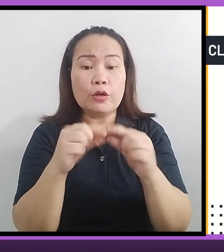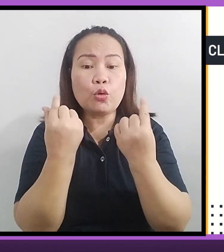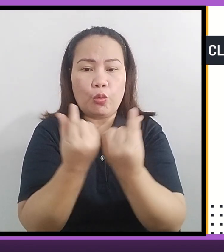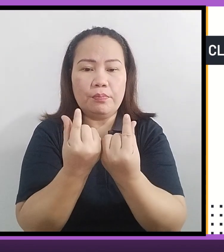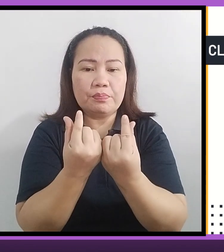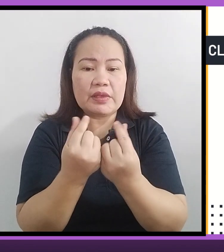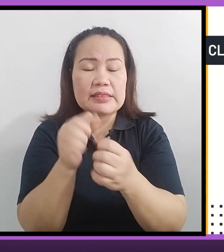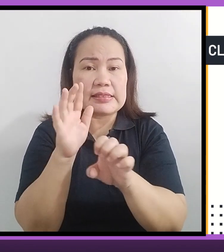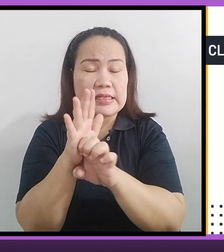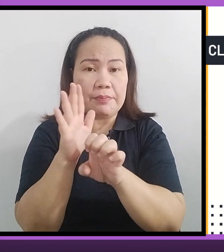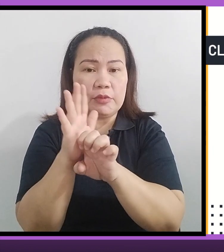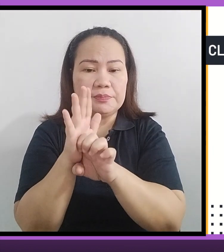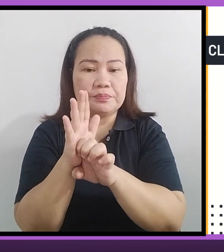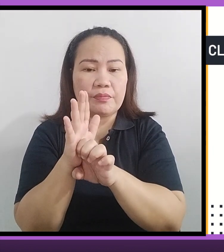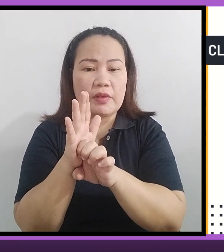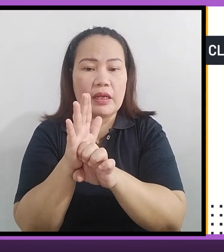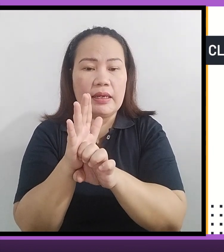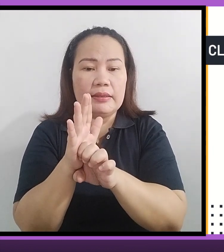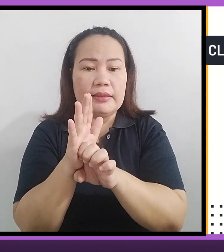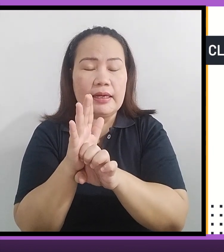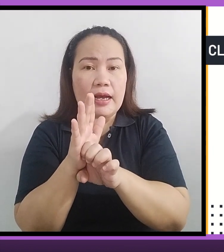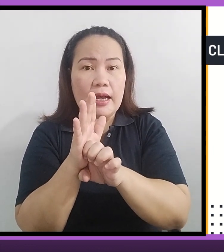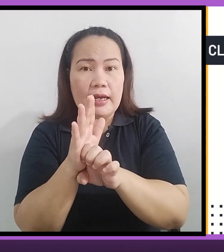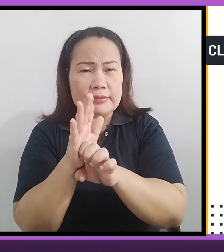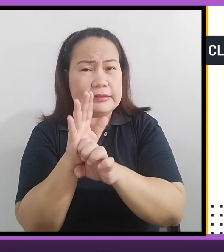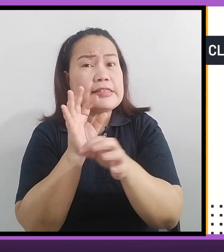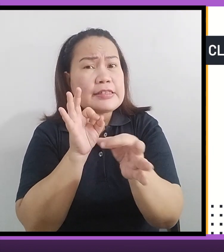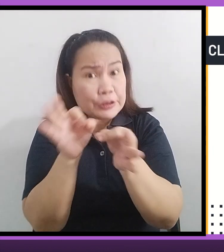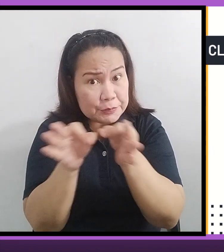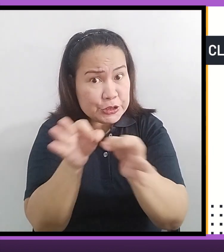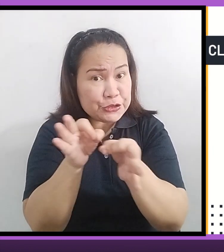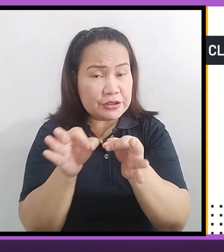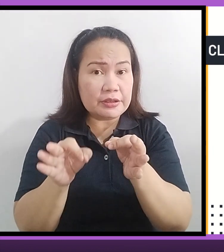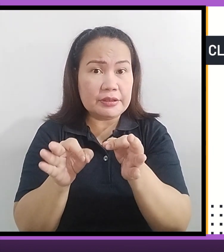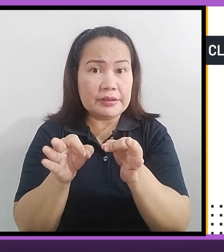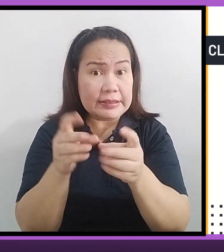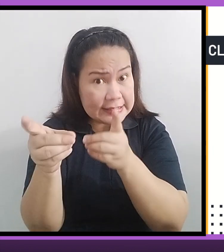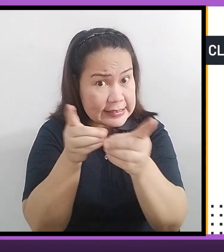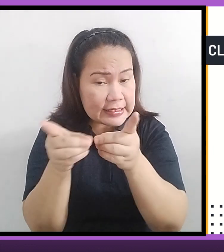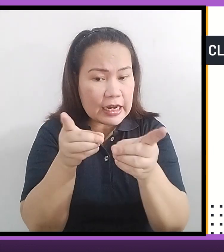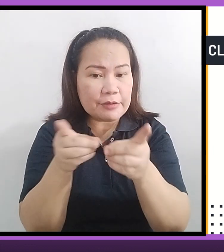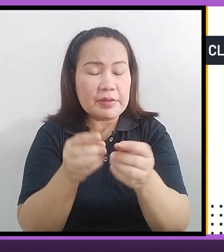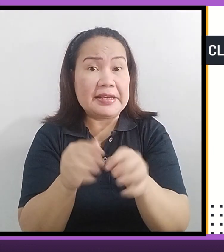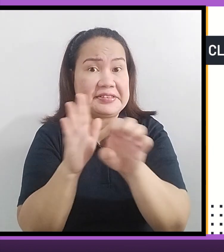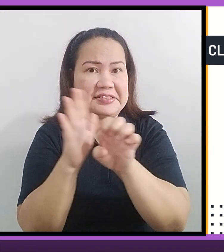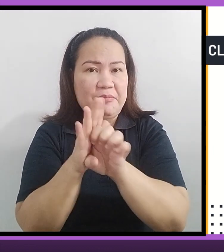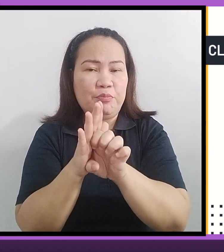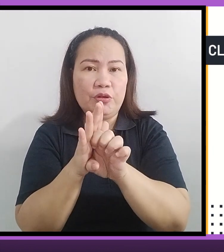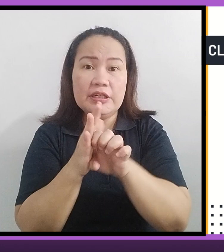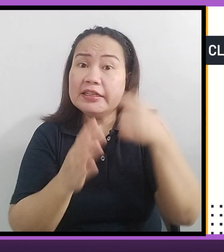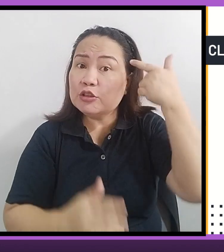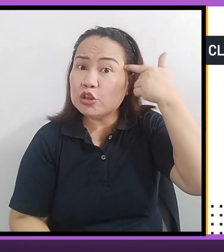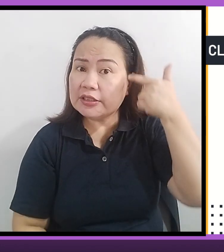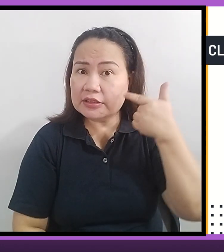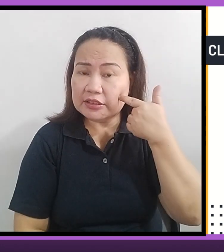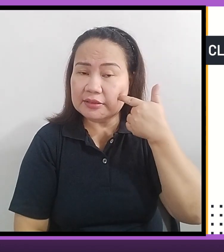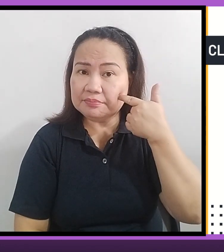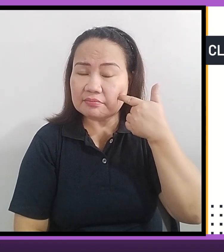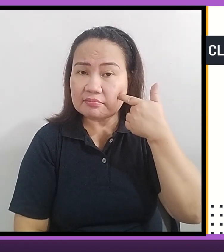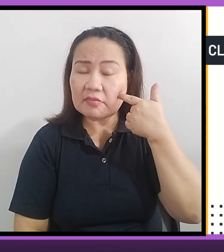example, it also express a categorical attribute. So for example, gender. So you